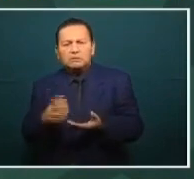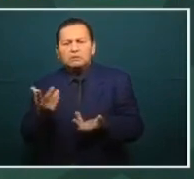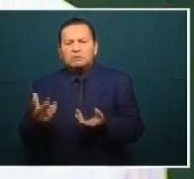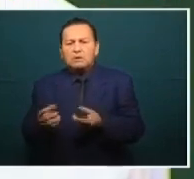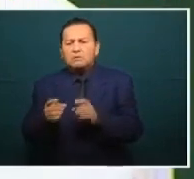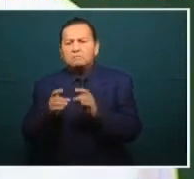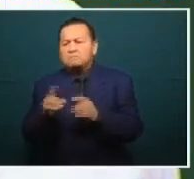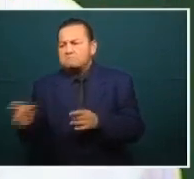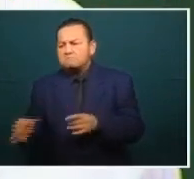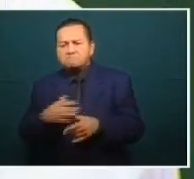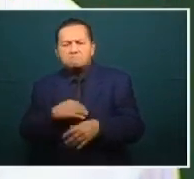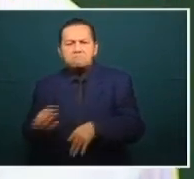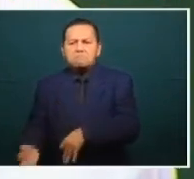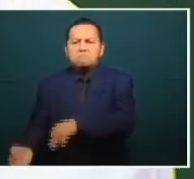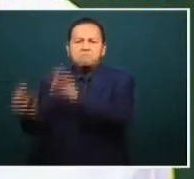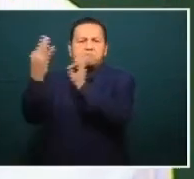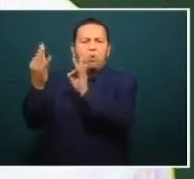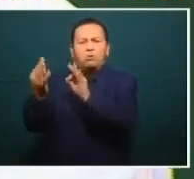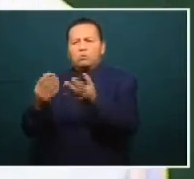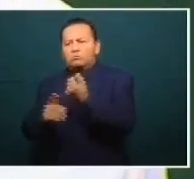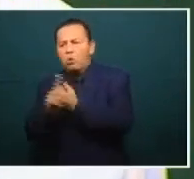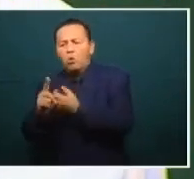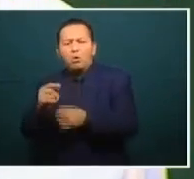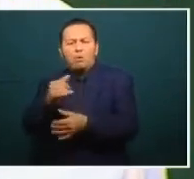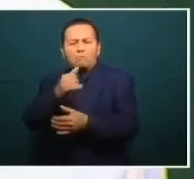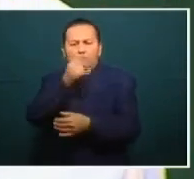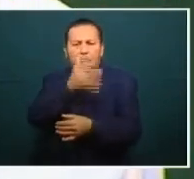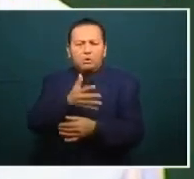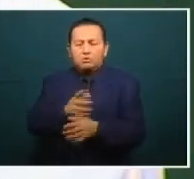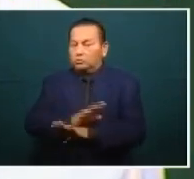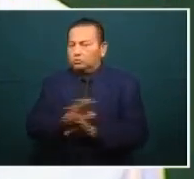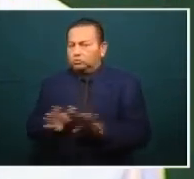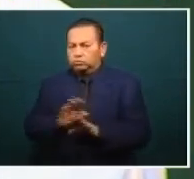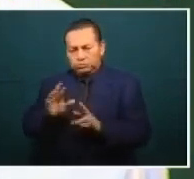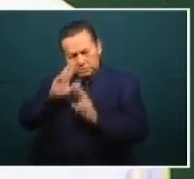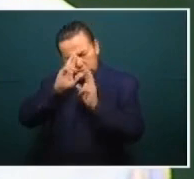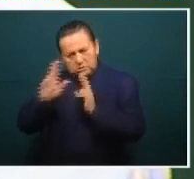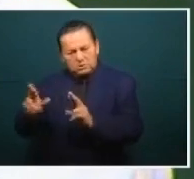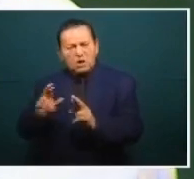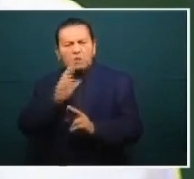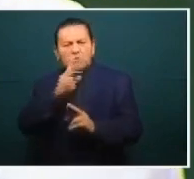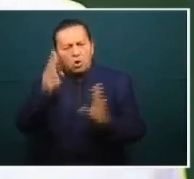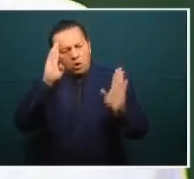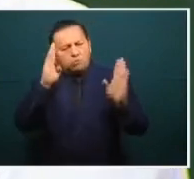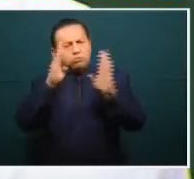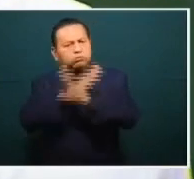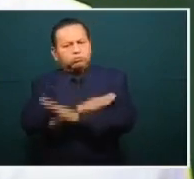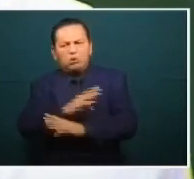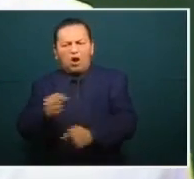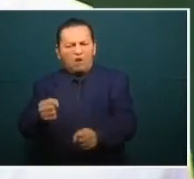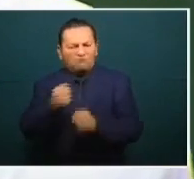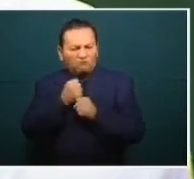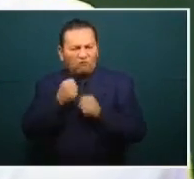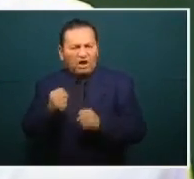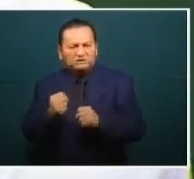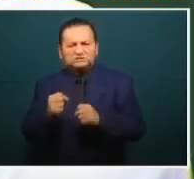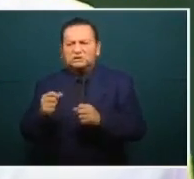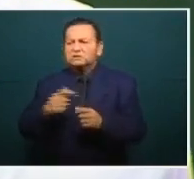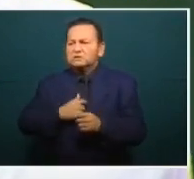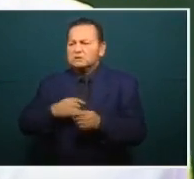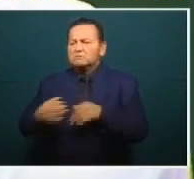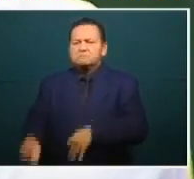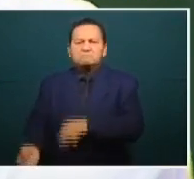not to accept any confrontation.